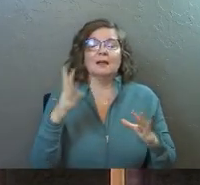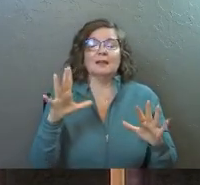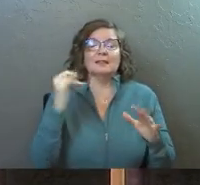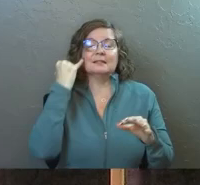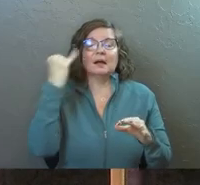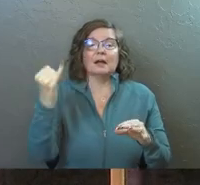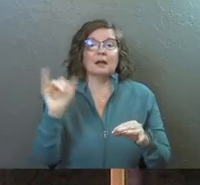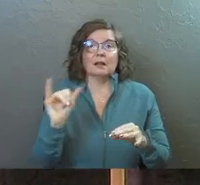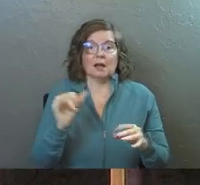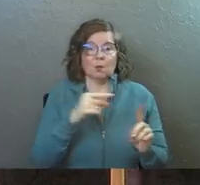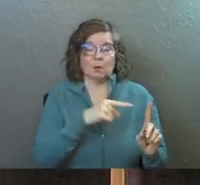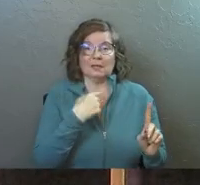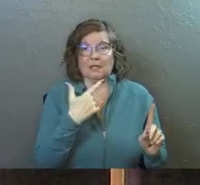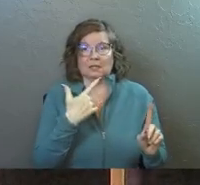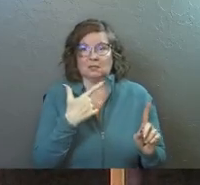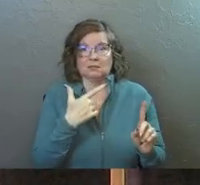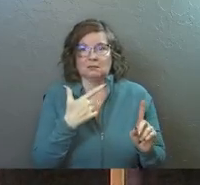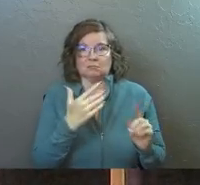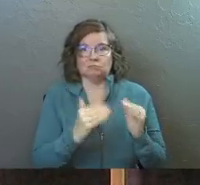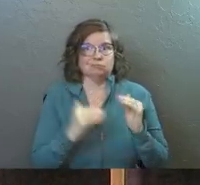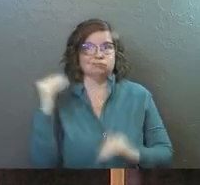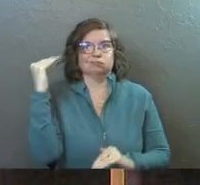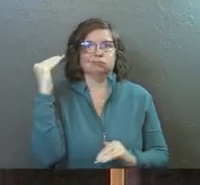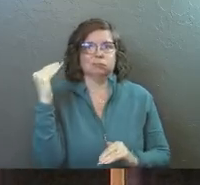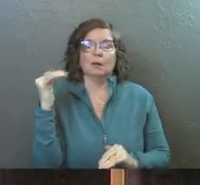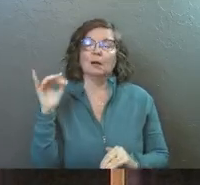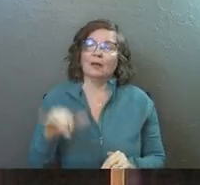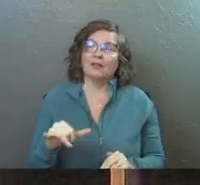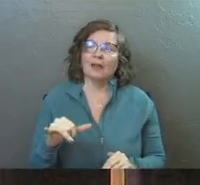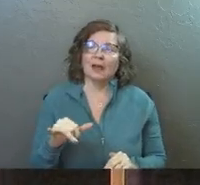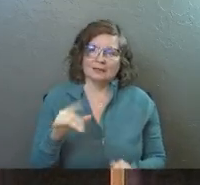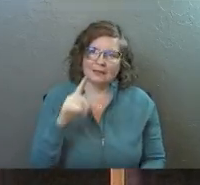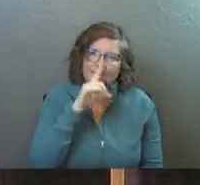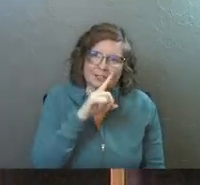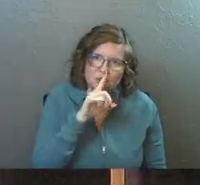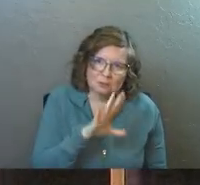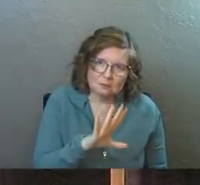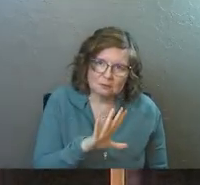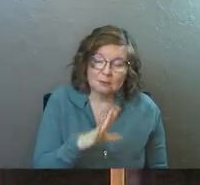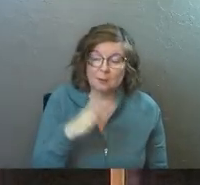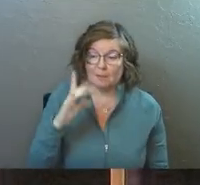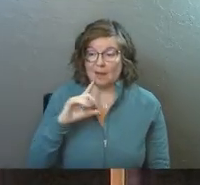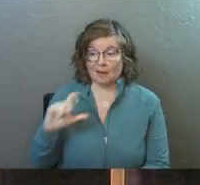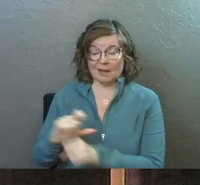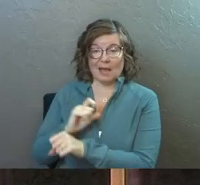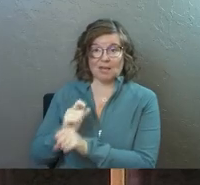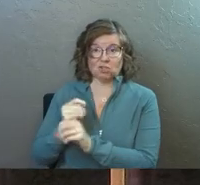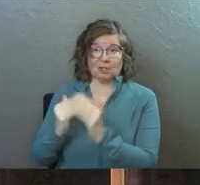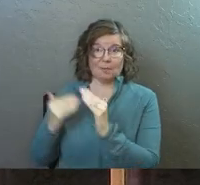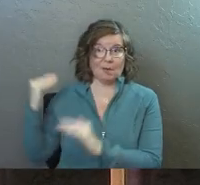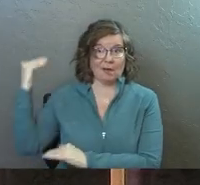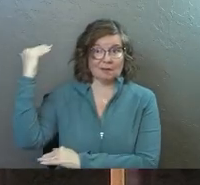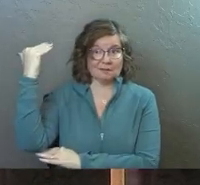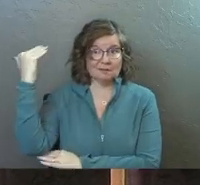It's this idea of like, well, he's just so beyond, right? Now, that's fiction. God is actually